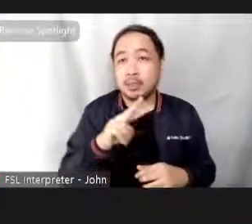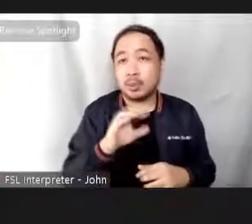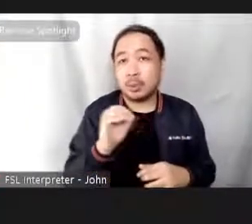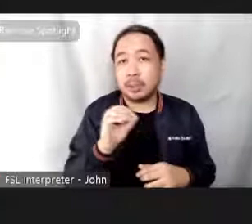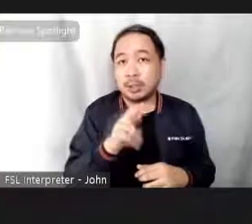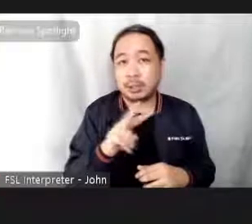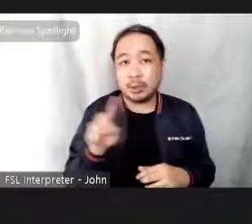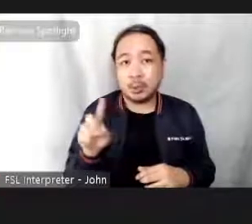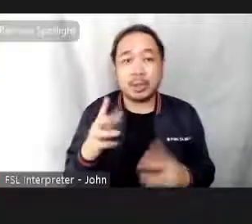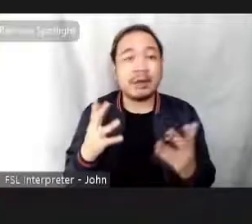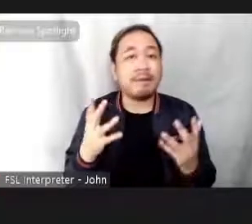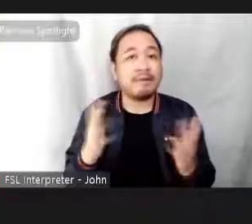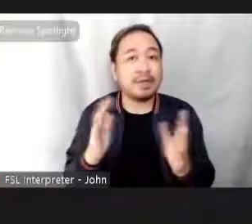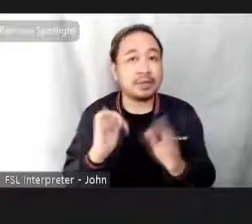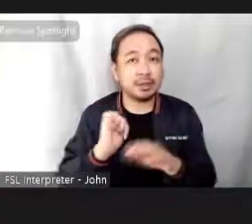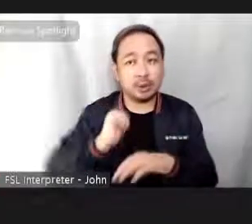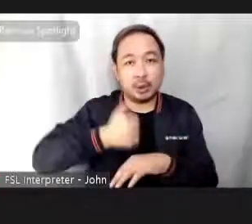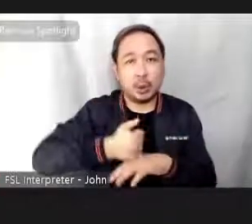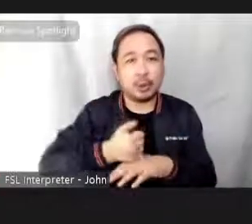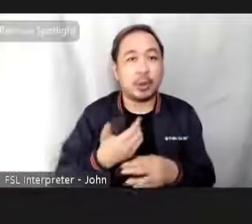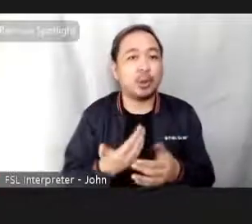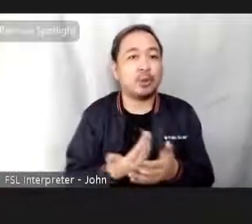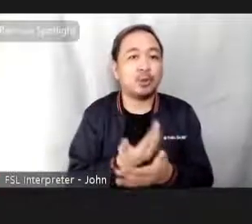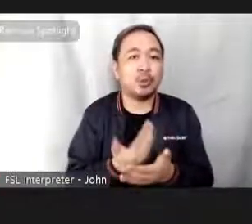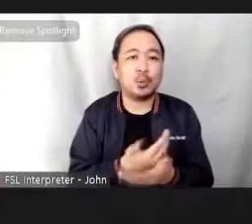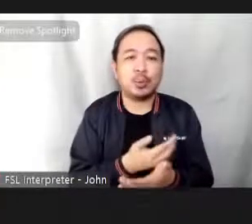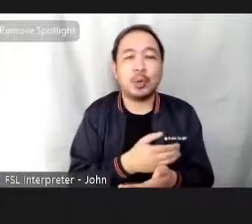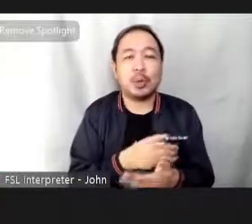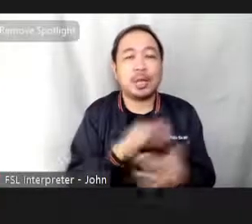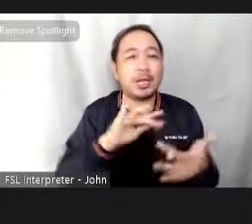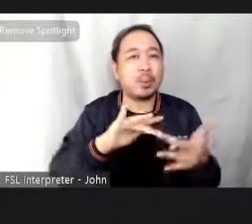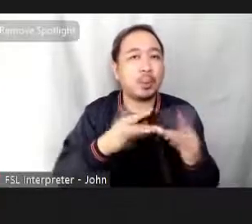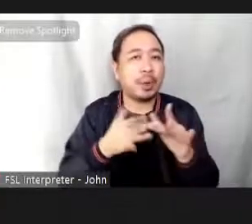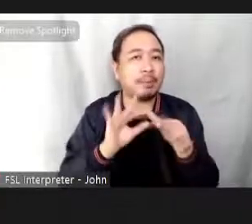new web-based database.